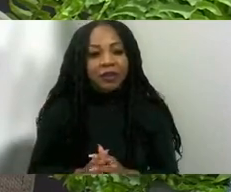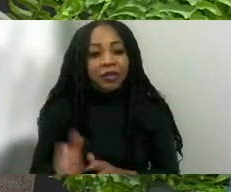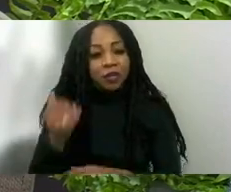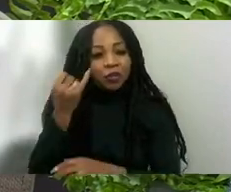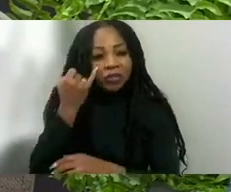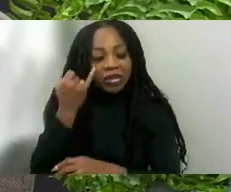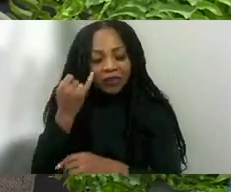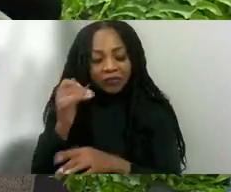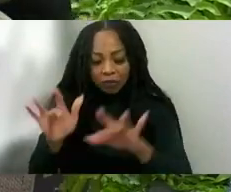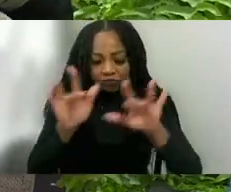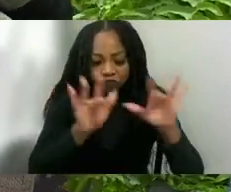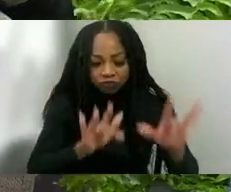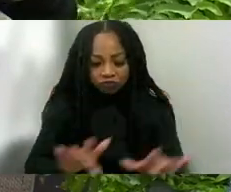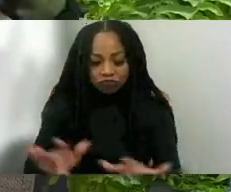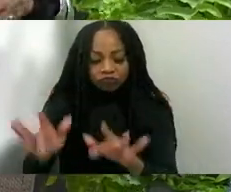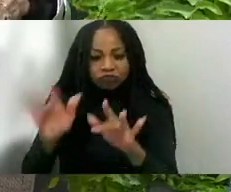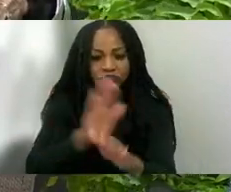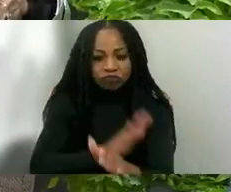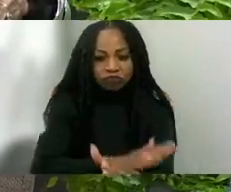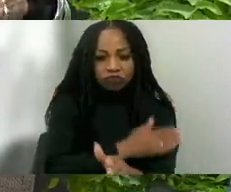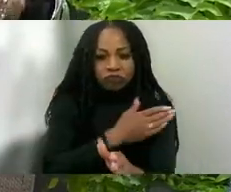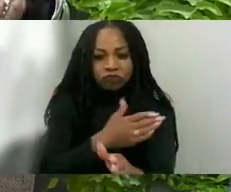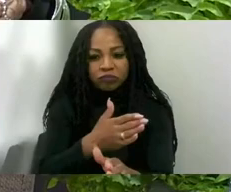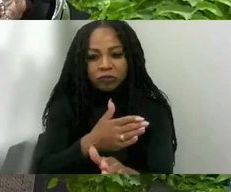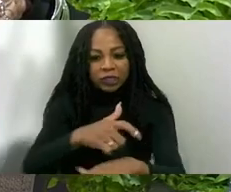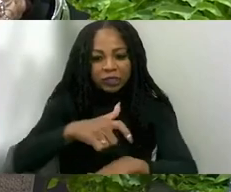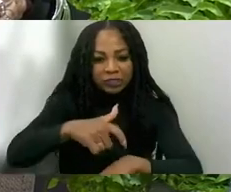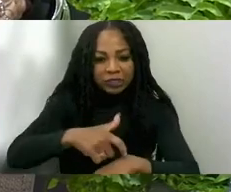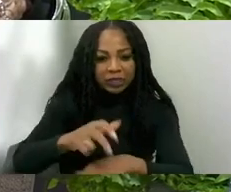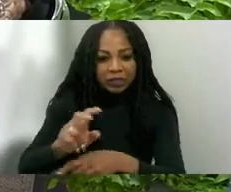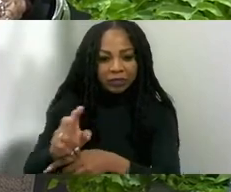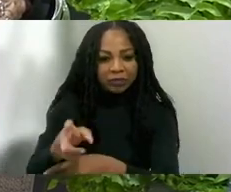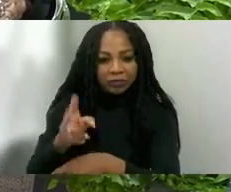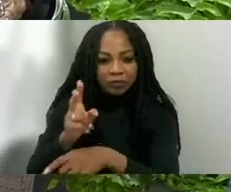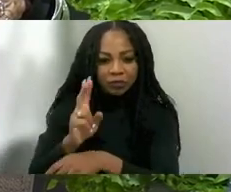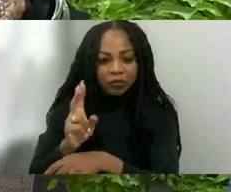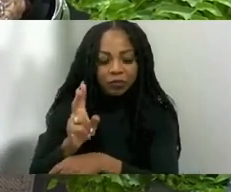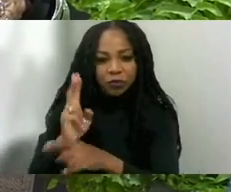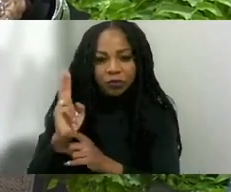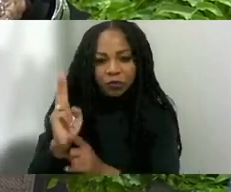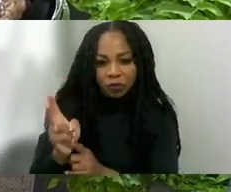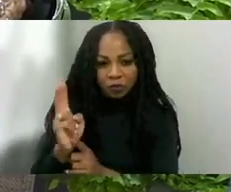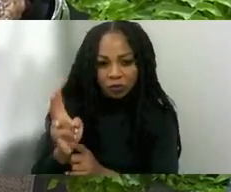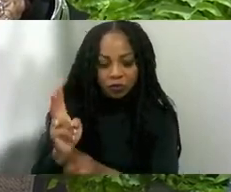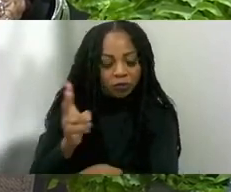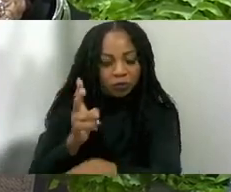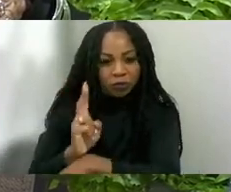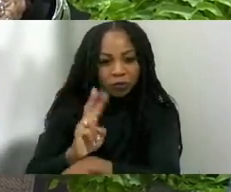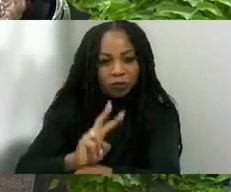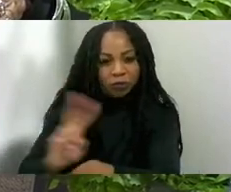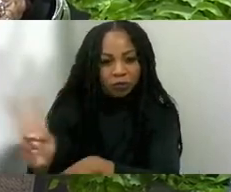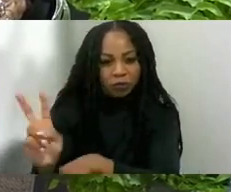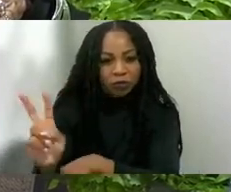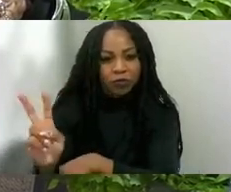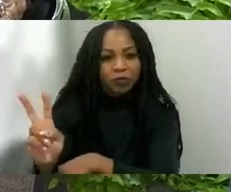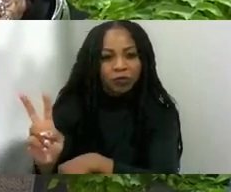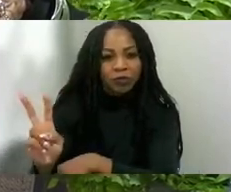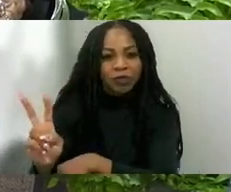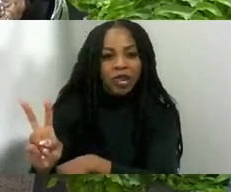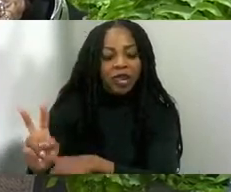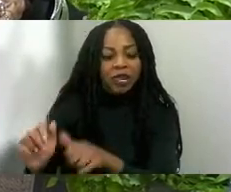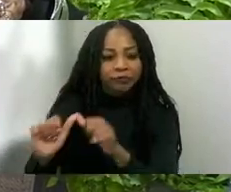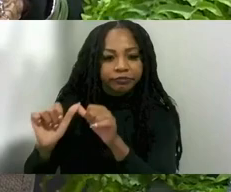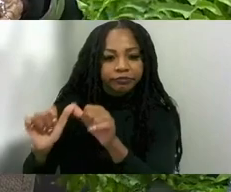song, let's say at 2 o'clock, they start singing, and you continue, and they repeat.